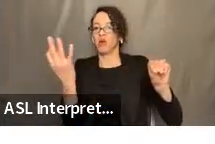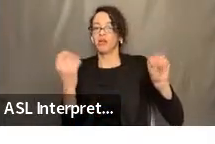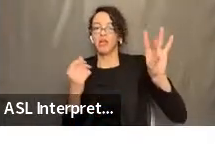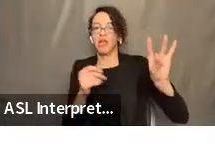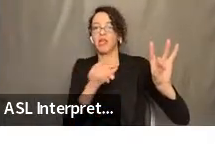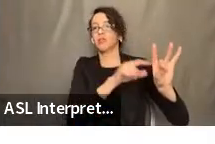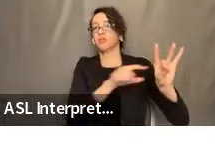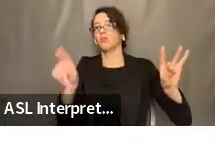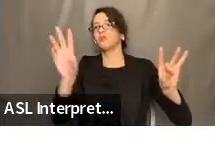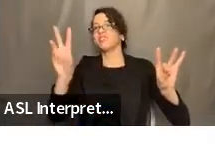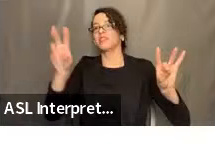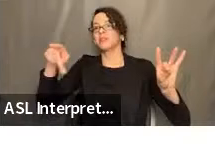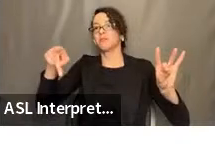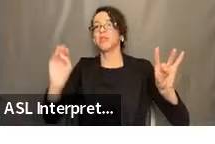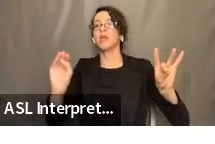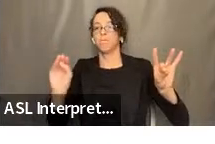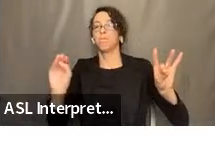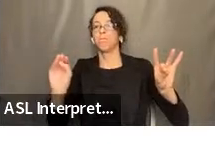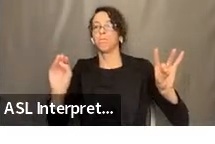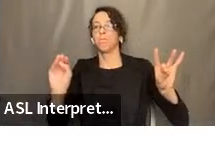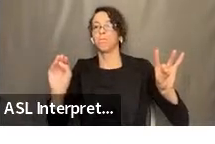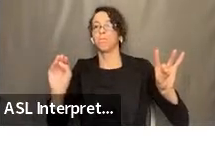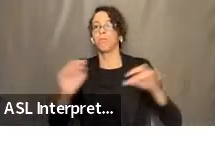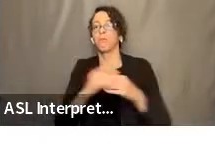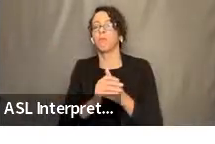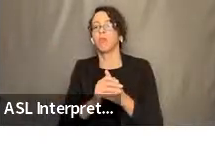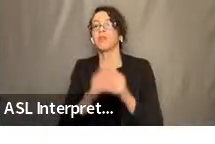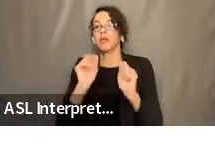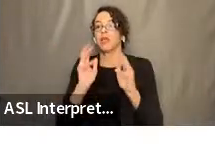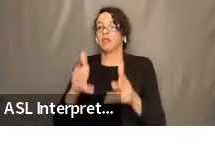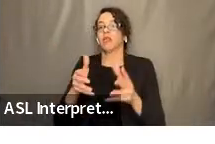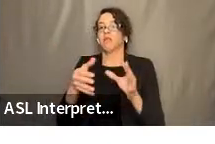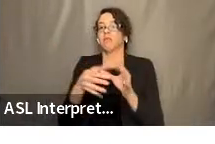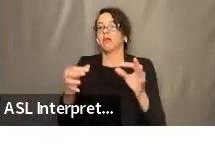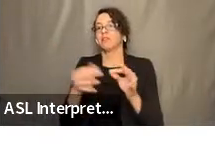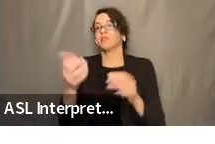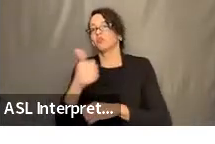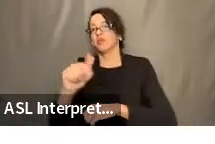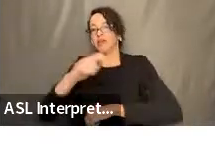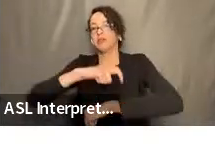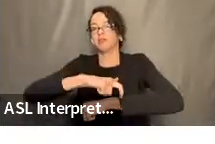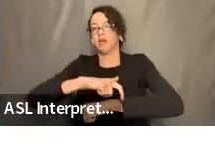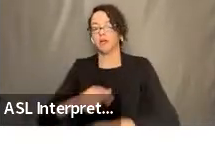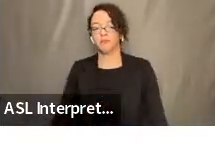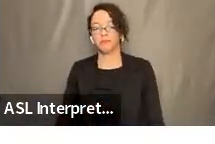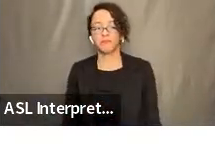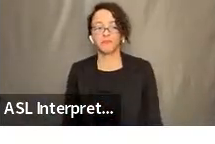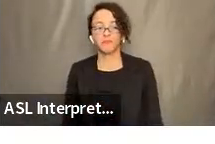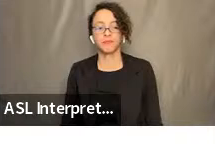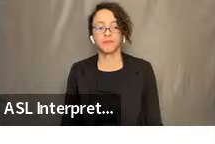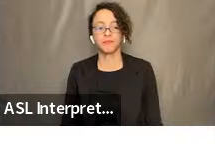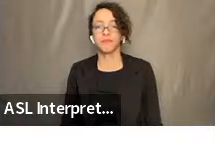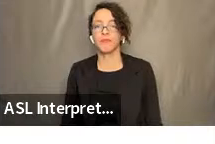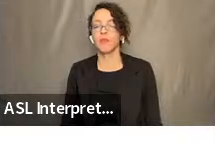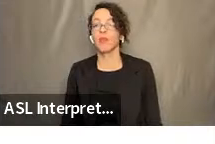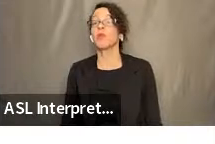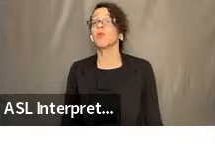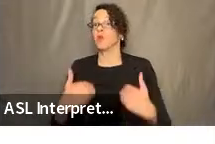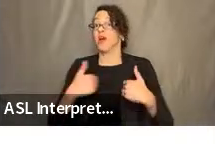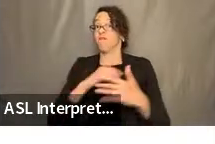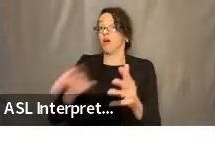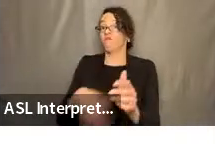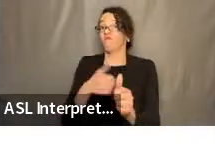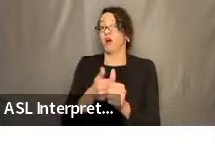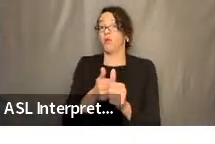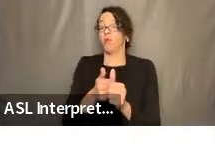6 p.m. A voicemail can be left at any time. There is a follow-up question to this, but I